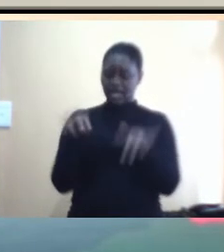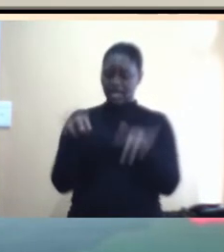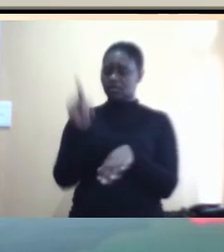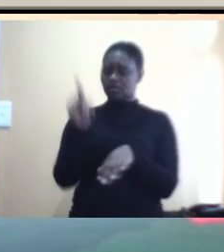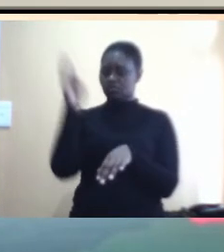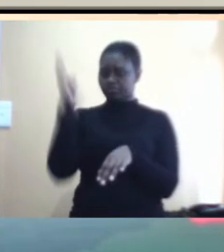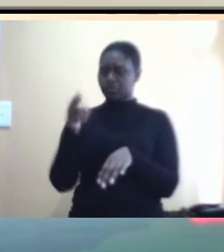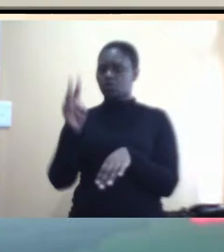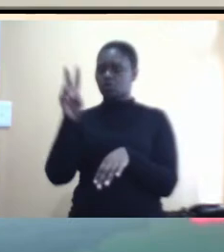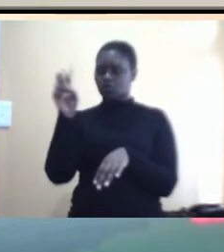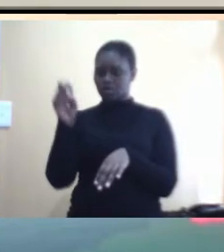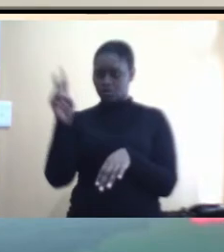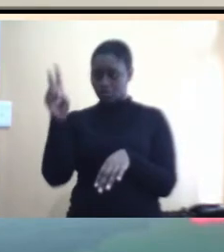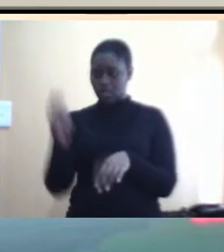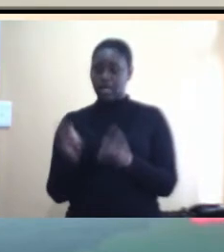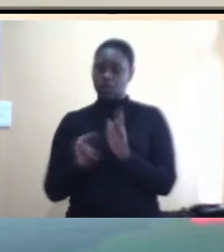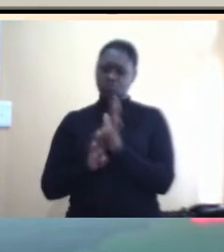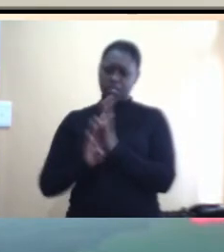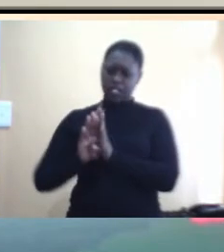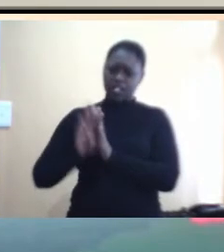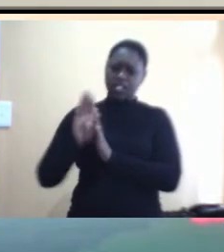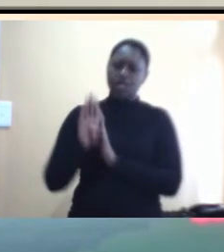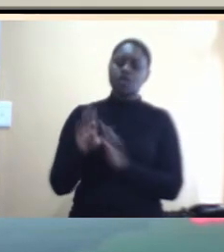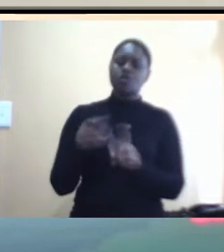2019-2020. It was an improvement from